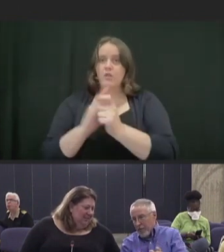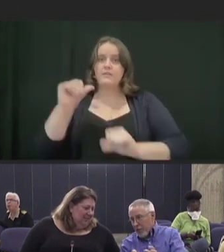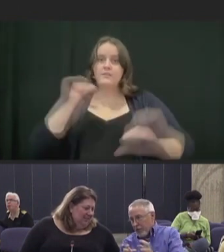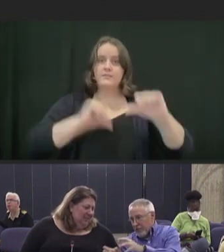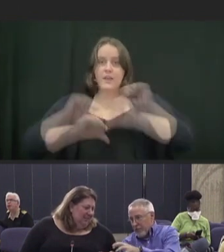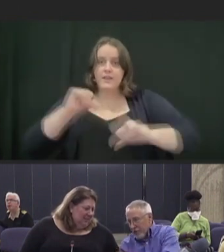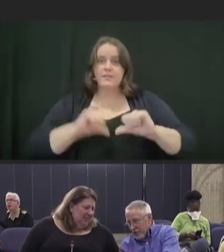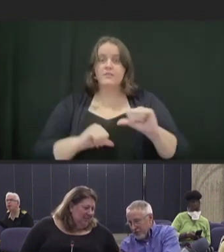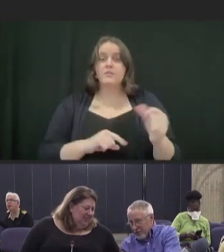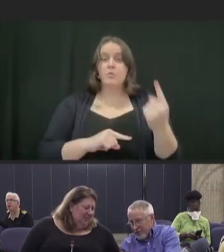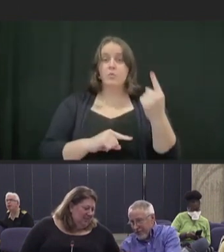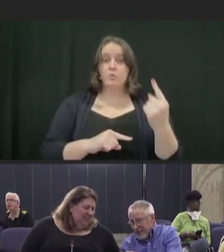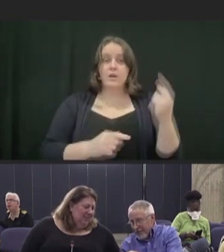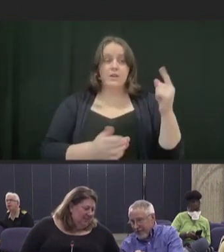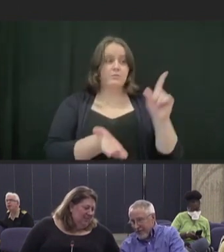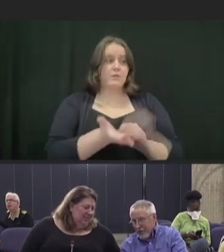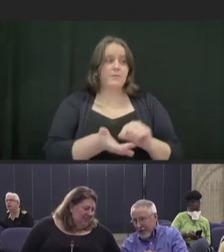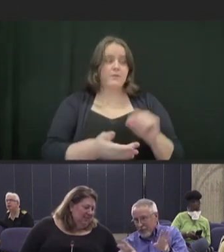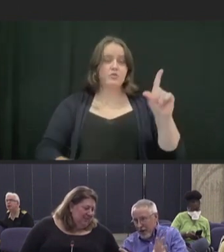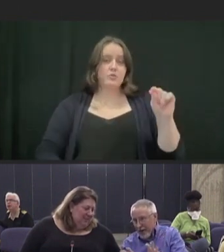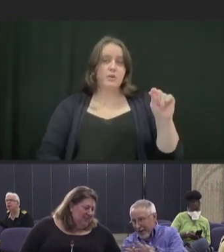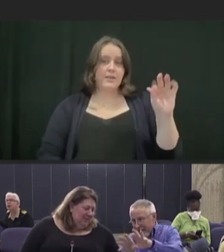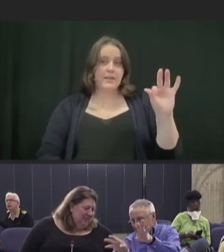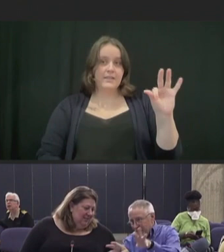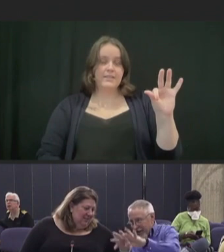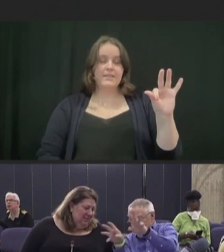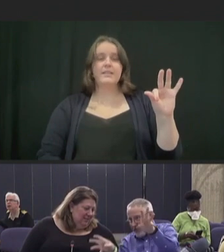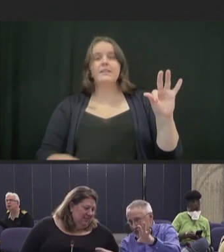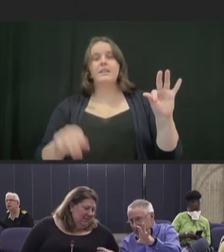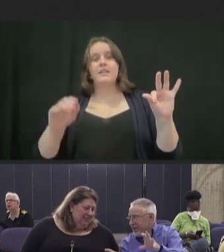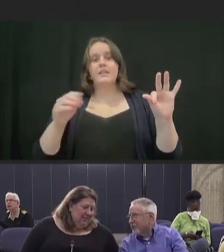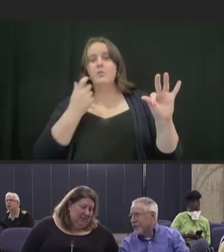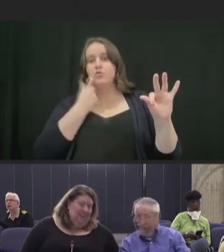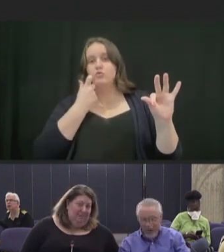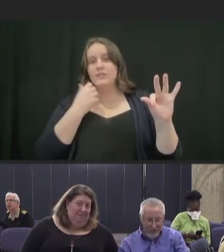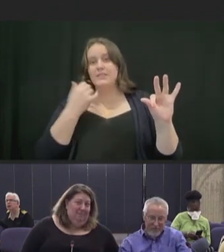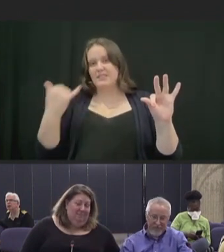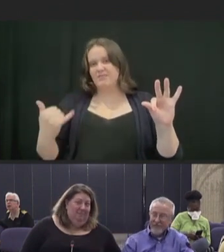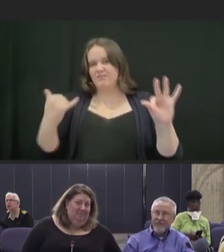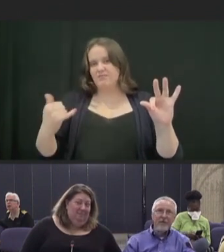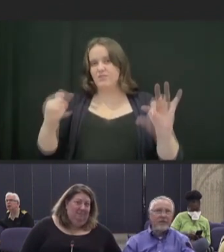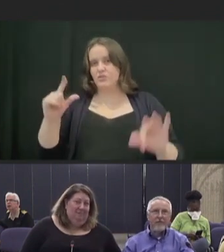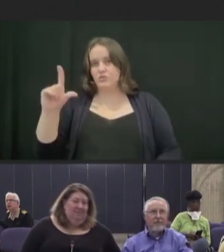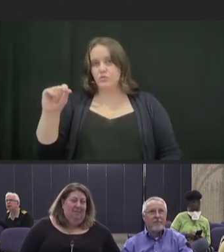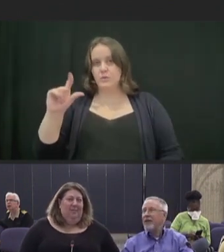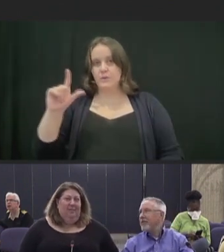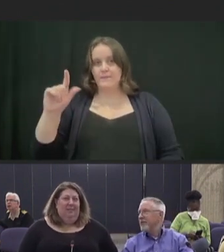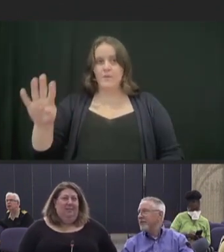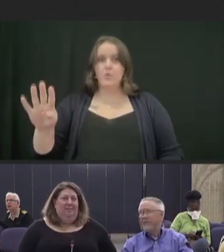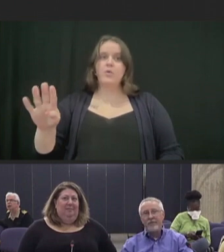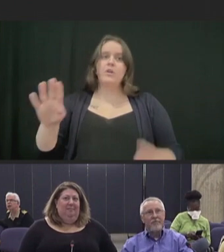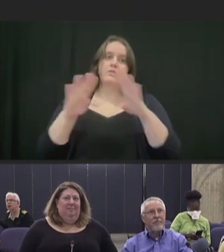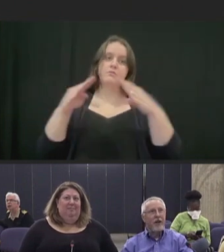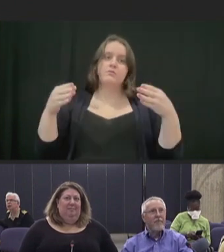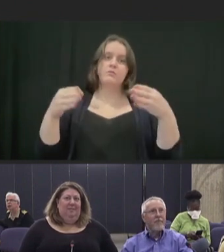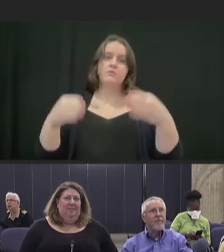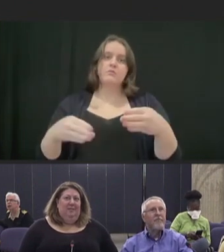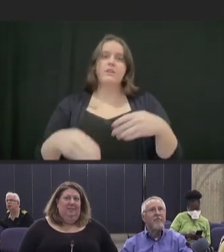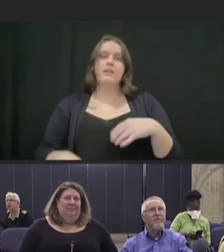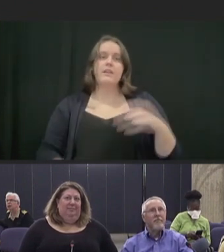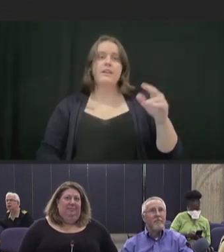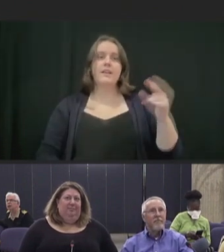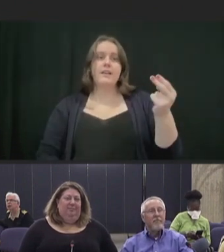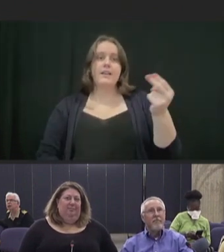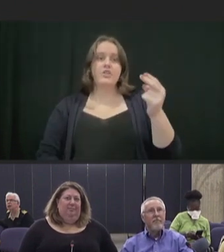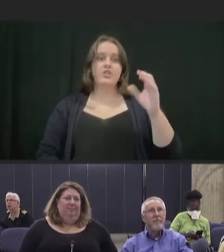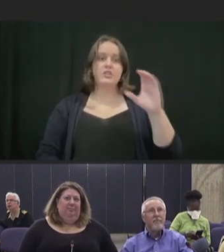year. And the main focus is on this strategy called HCDR3 dependent germline targeting. This is